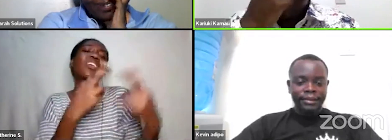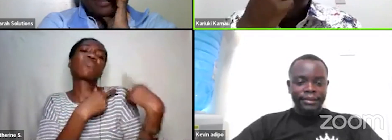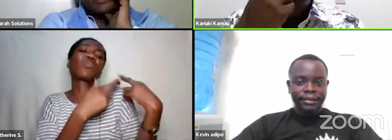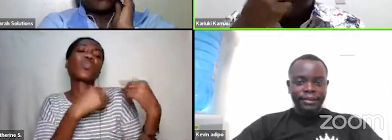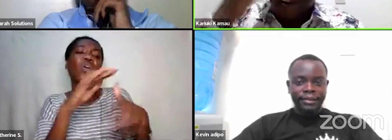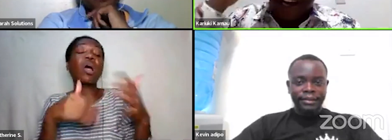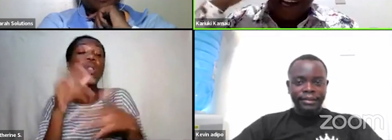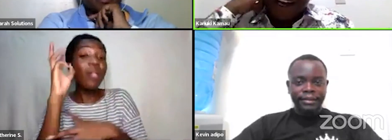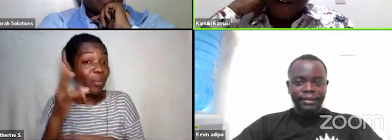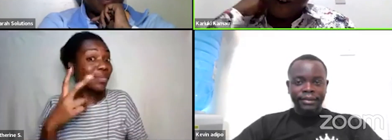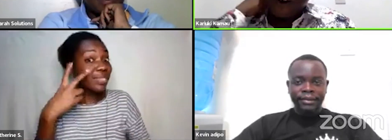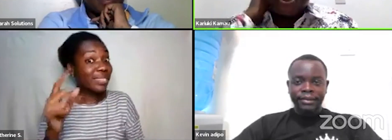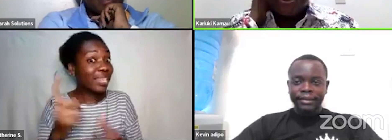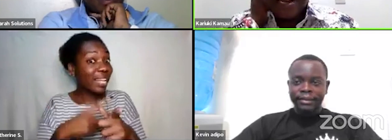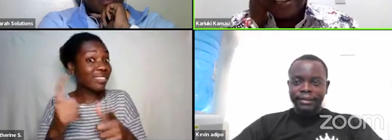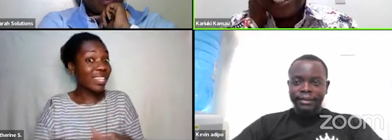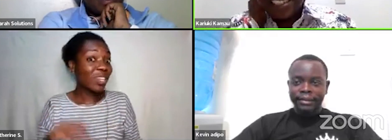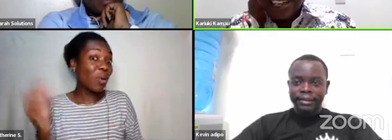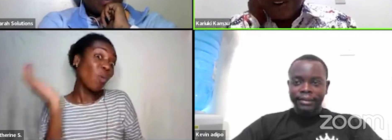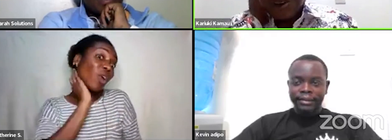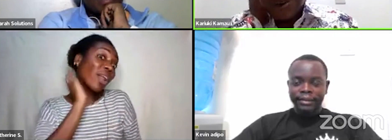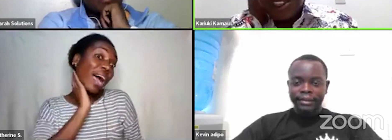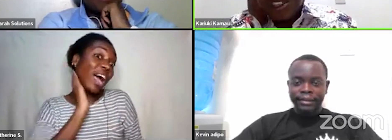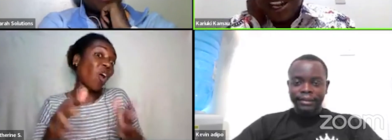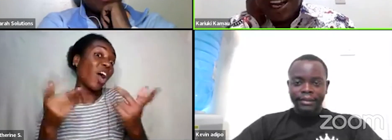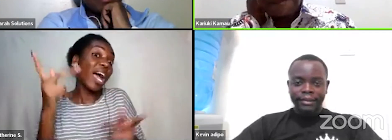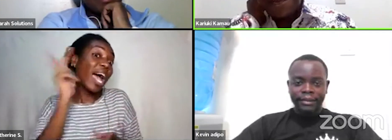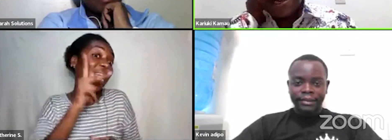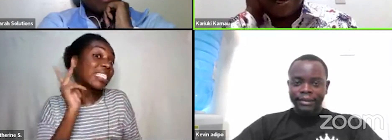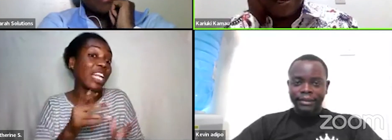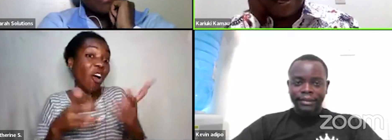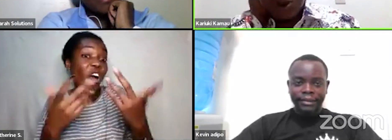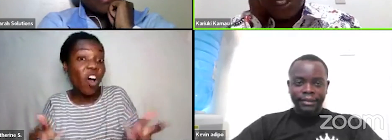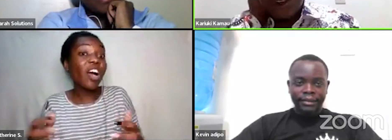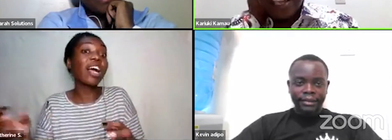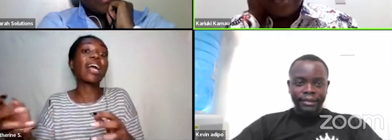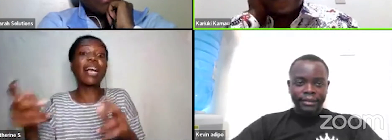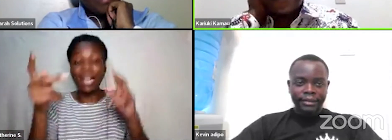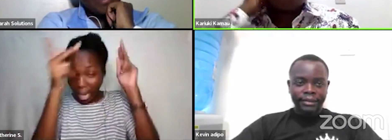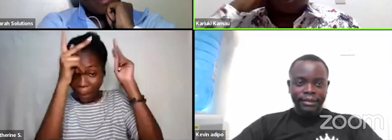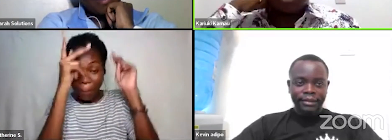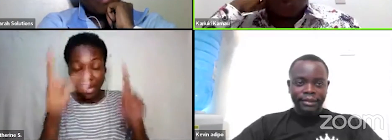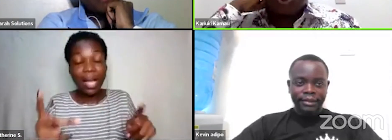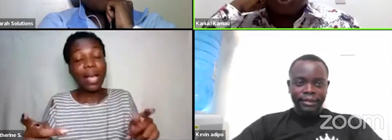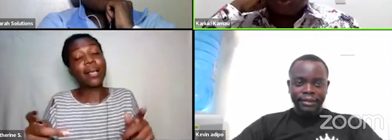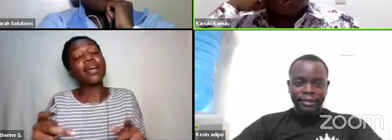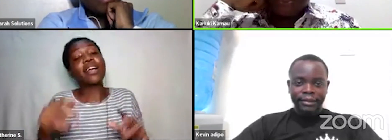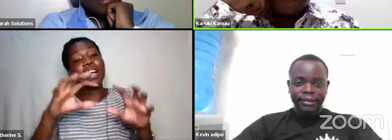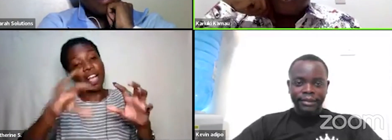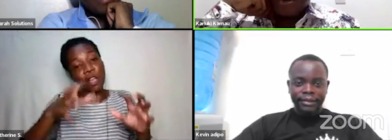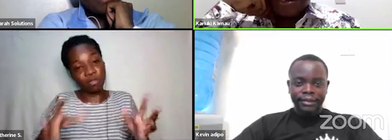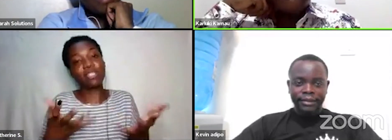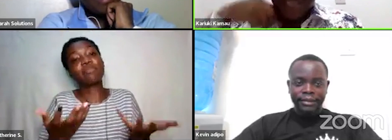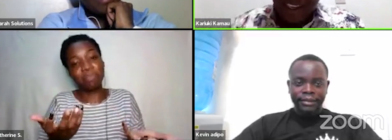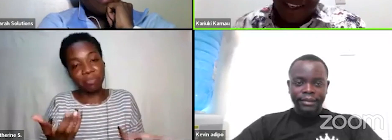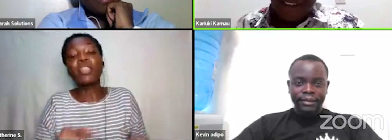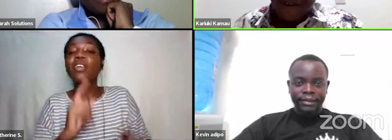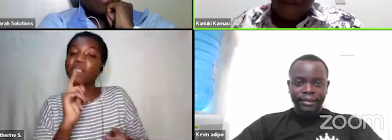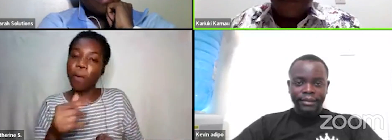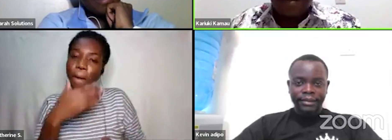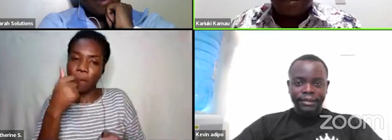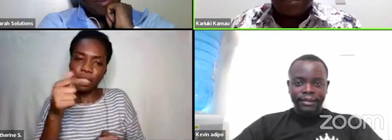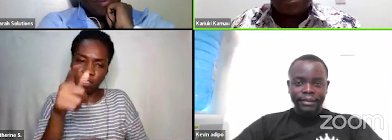you with your Muranga or with your Karatina or with your Kakamega County, okay? So it's good you show them you are a